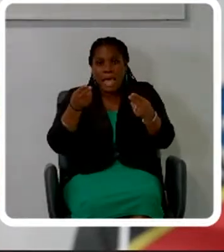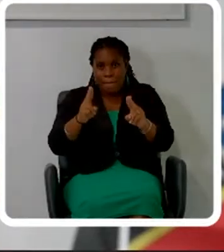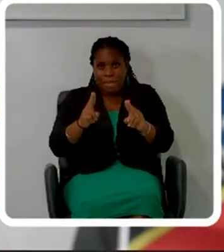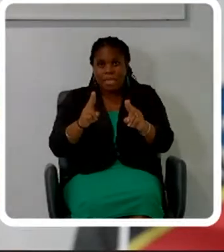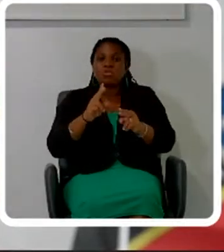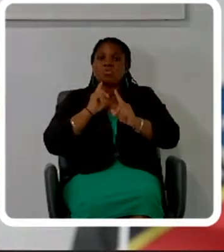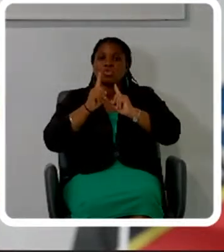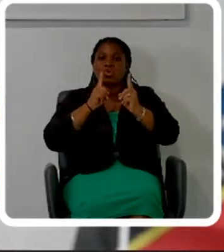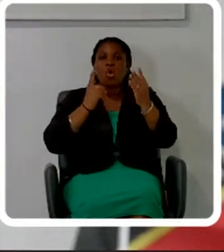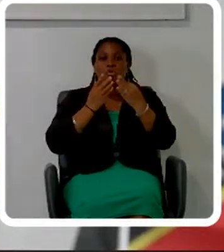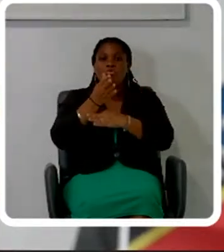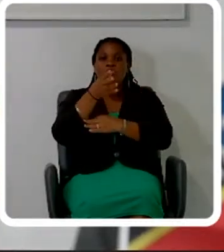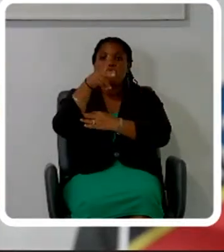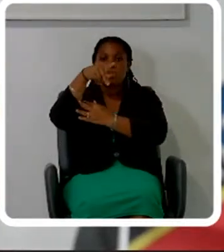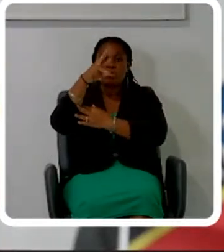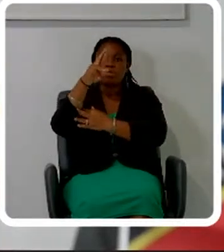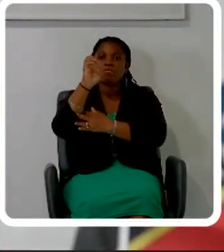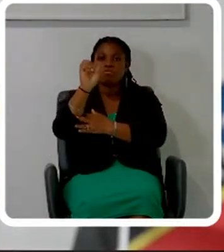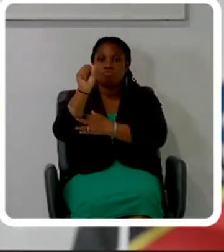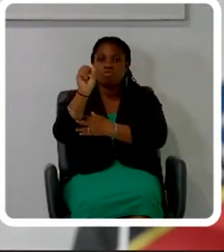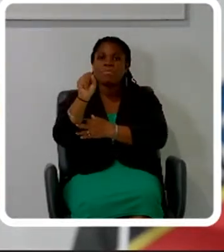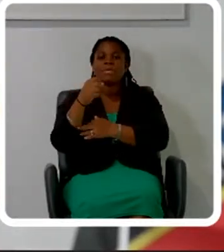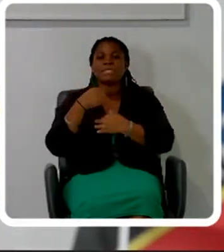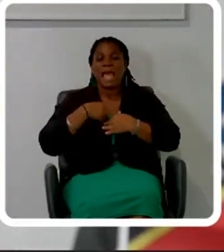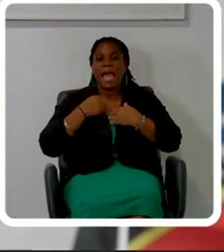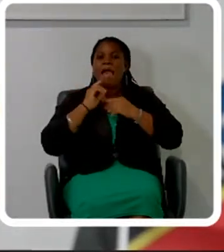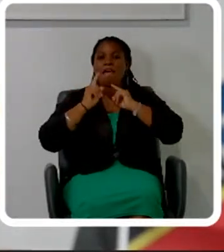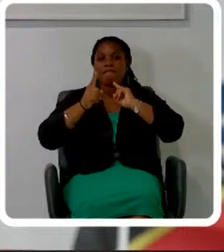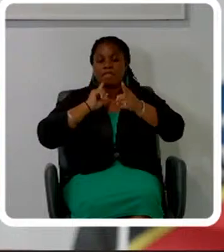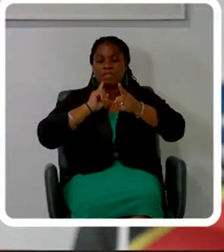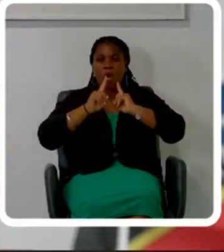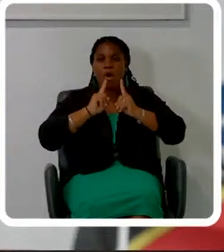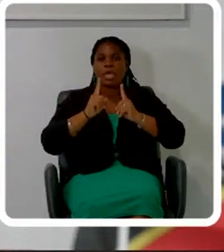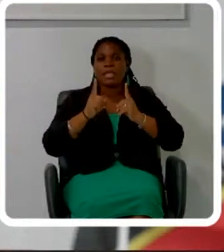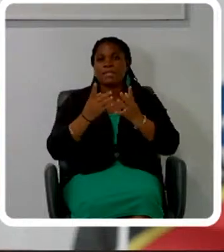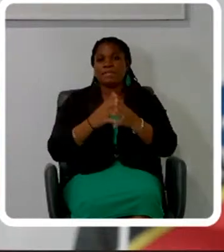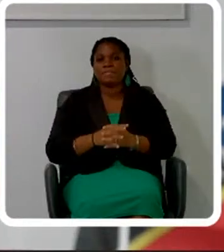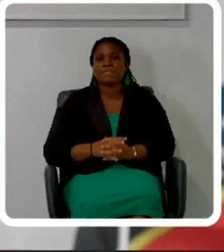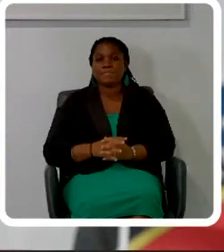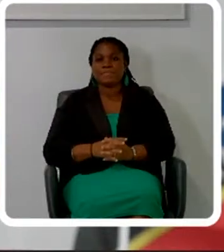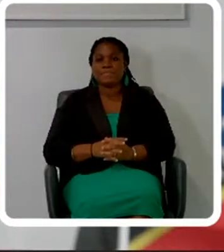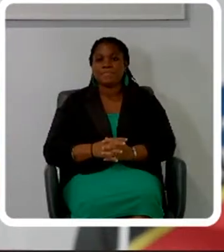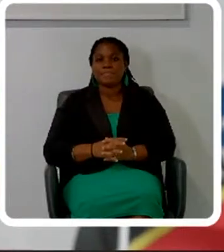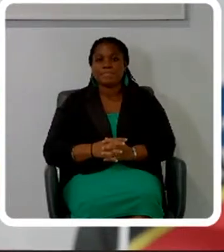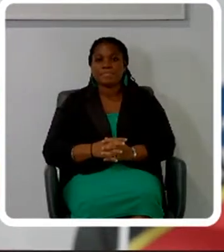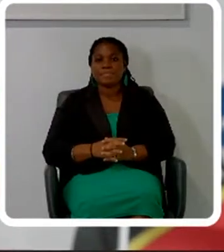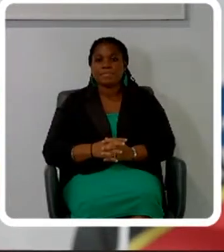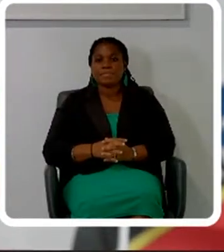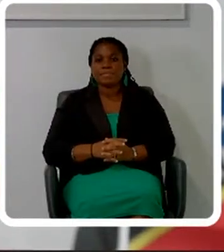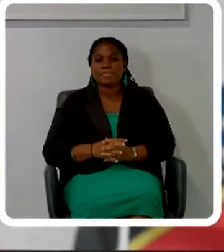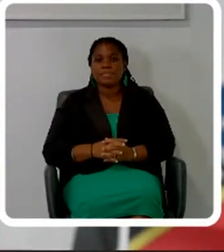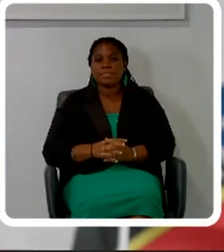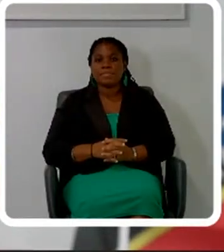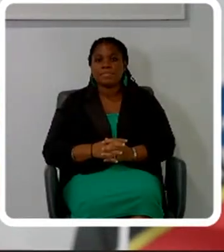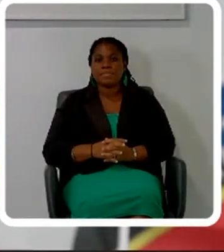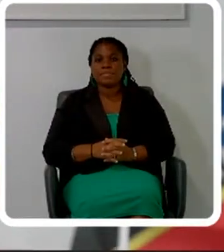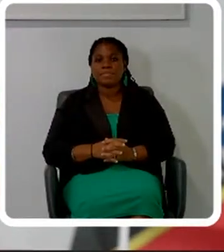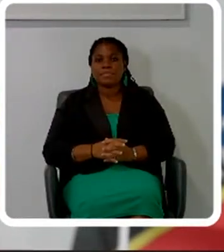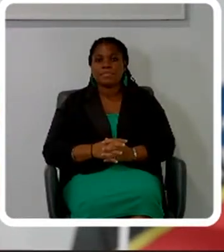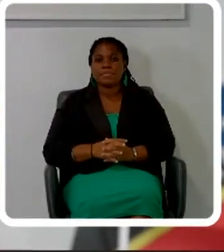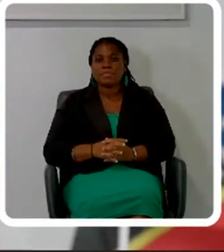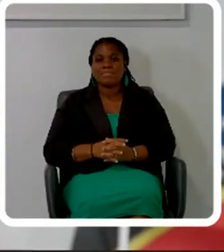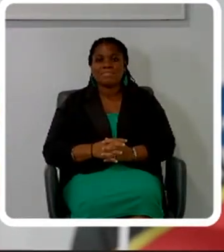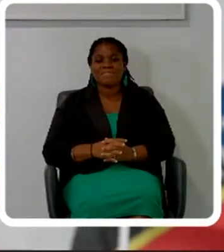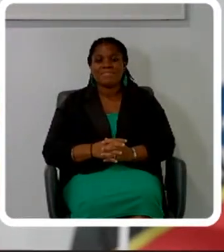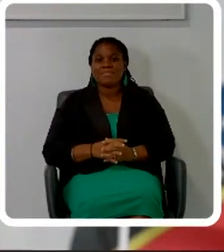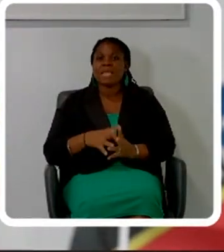can have a discussion that will be down to informing you, the public. As you